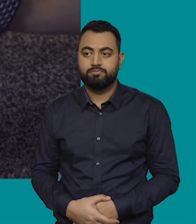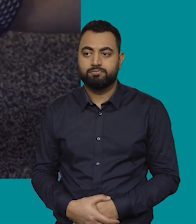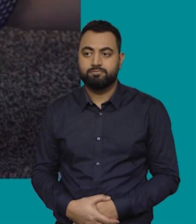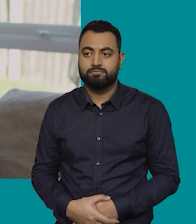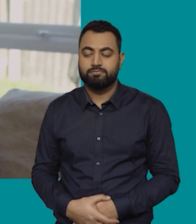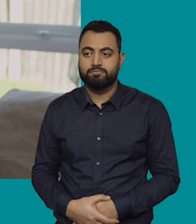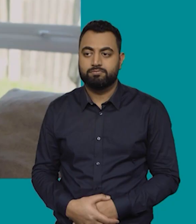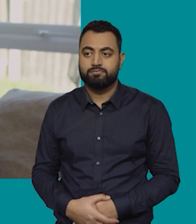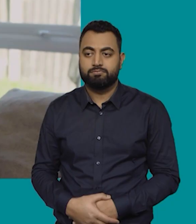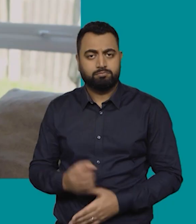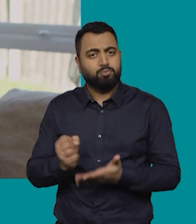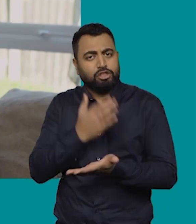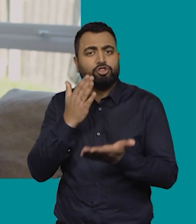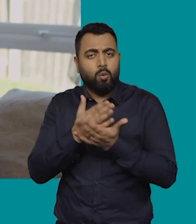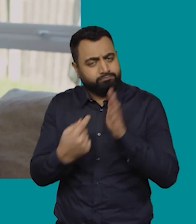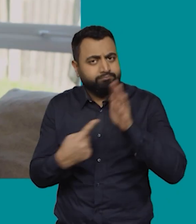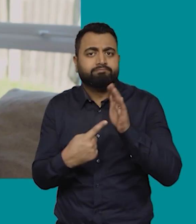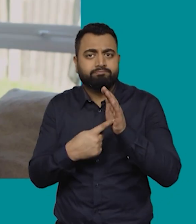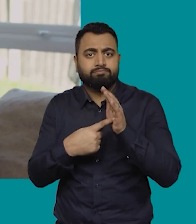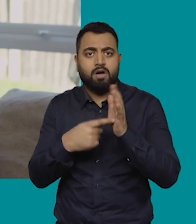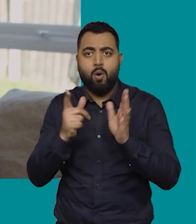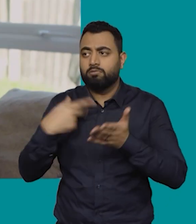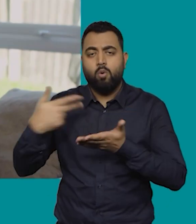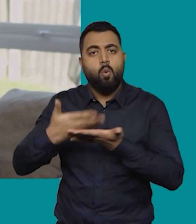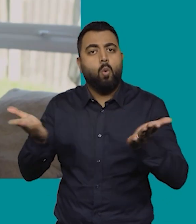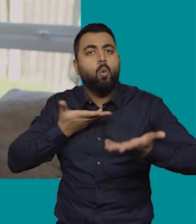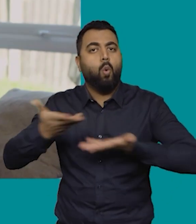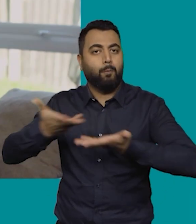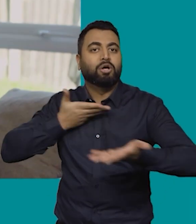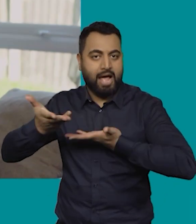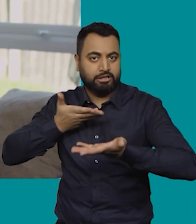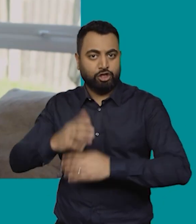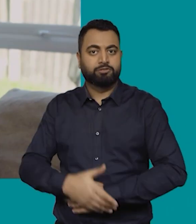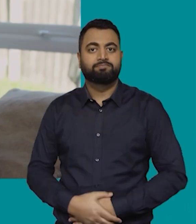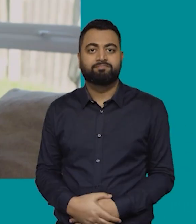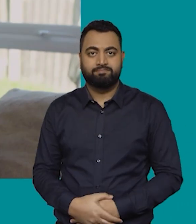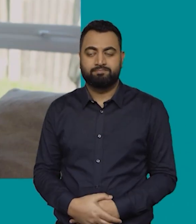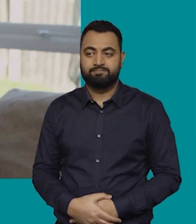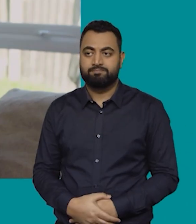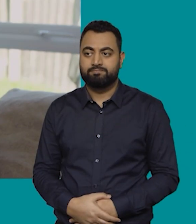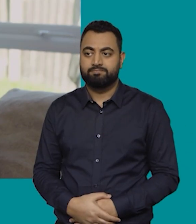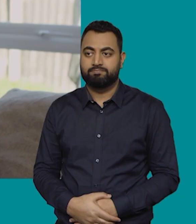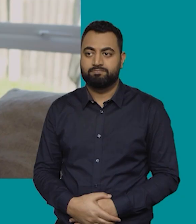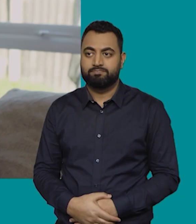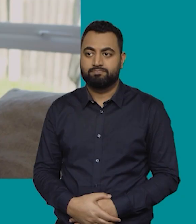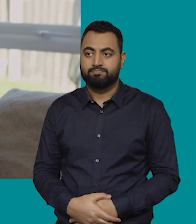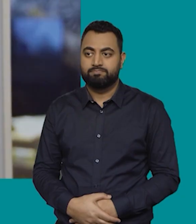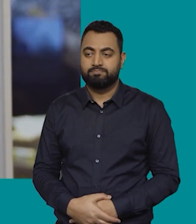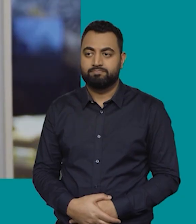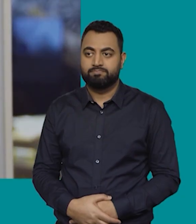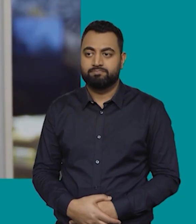want, just making sure that we have open communication, really. I think that's the